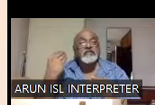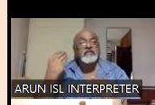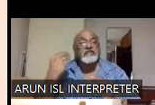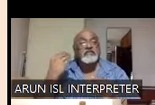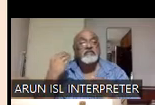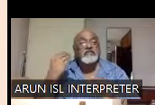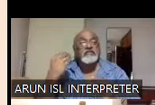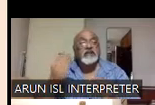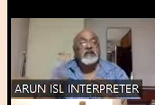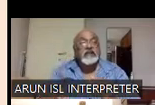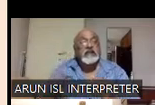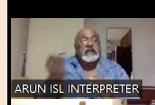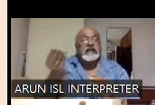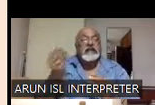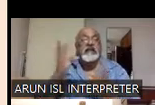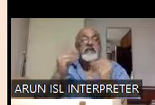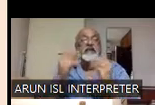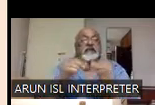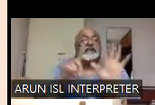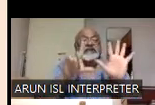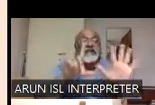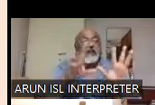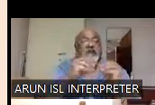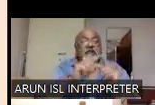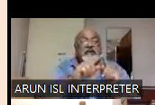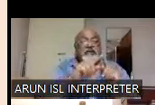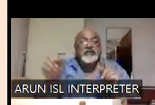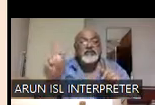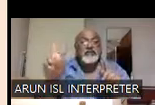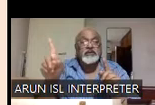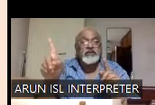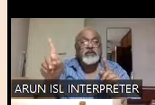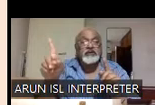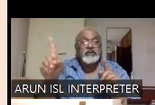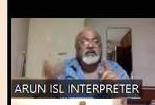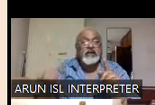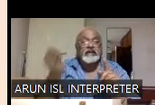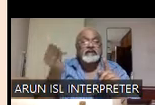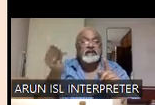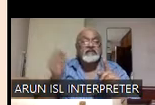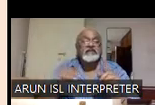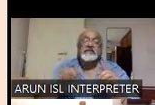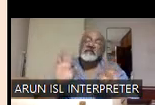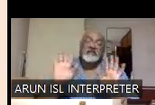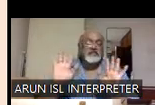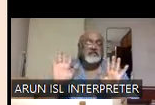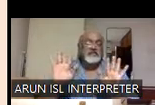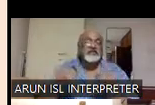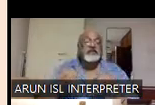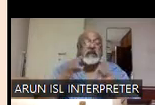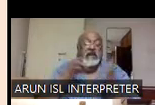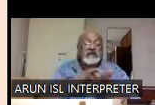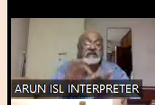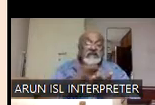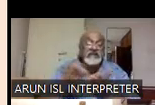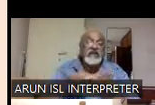it increased the number of disabilities from 7 to 21. So if you look at these three things, the increase in the